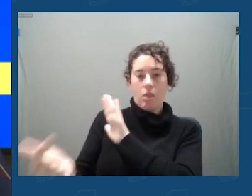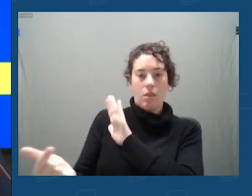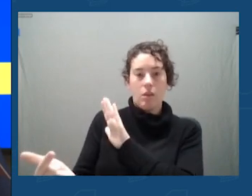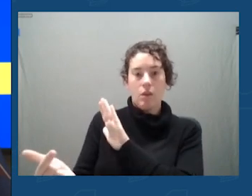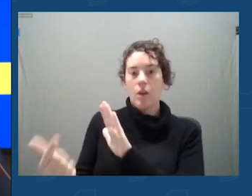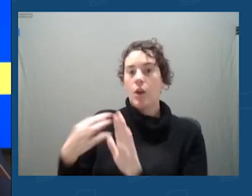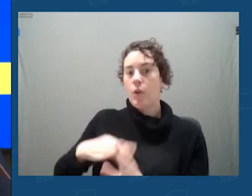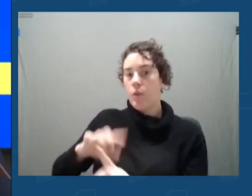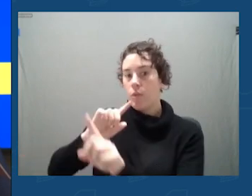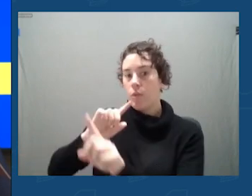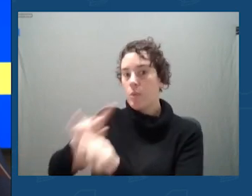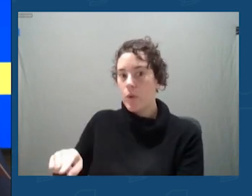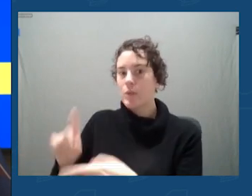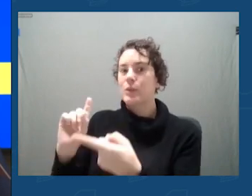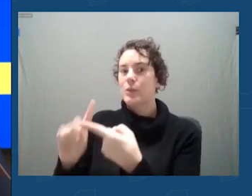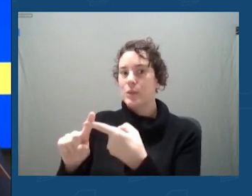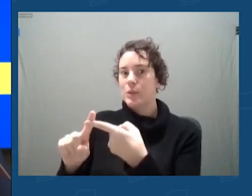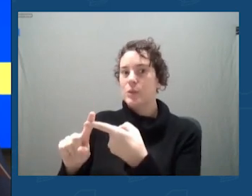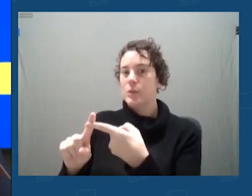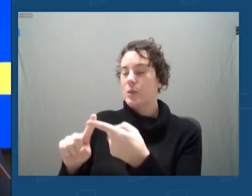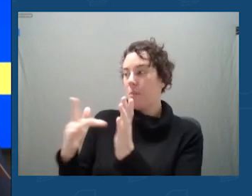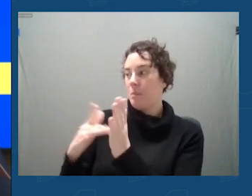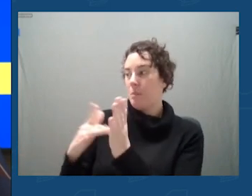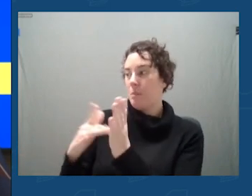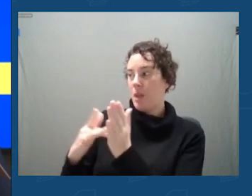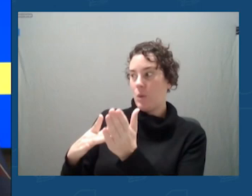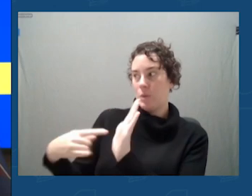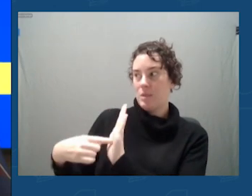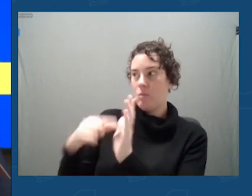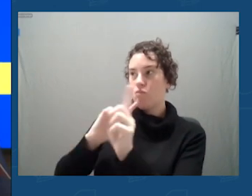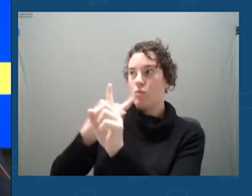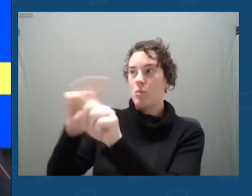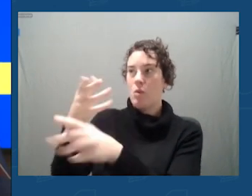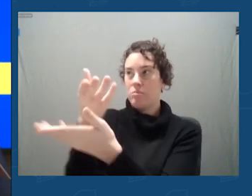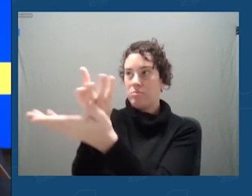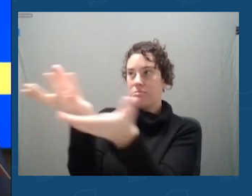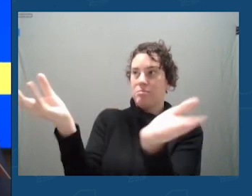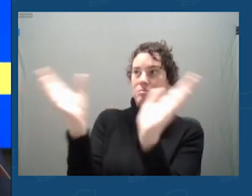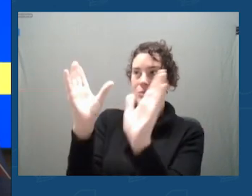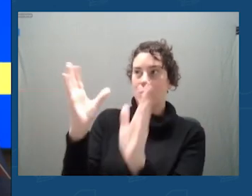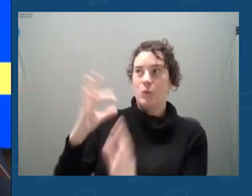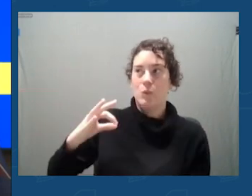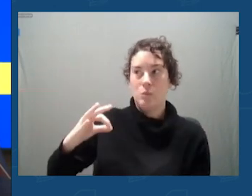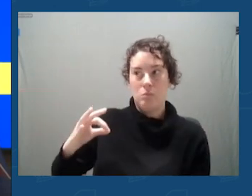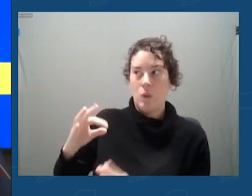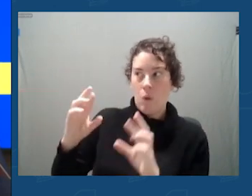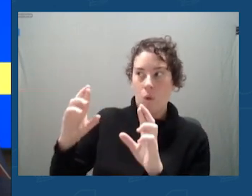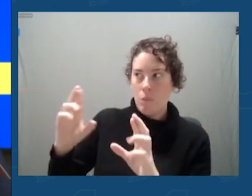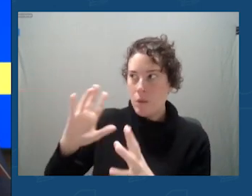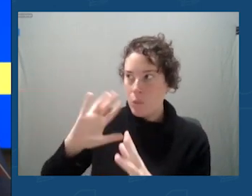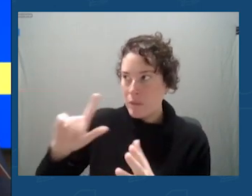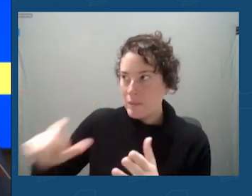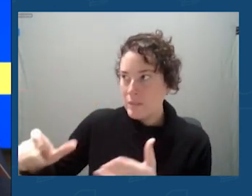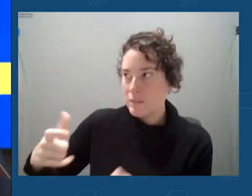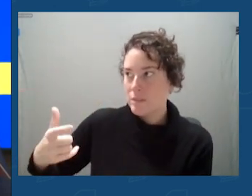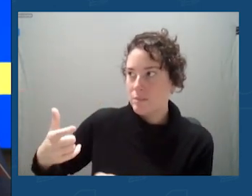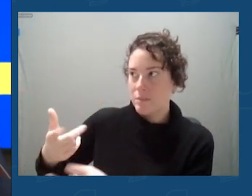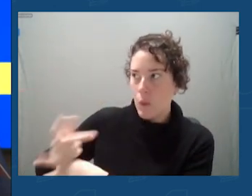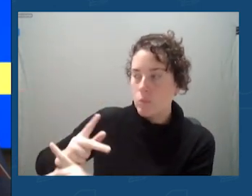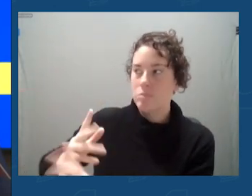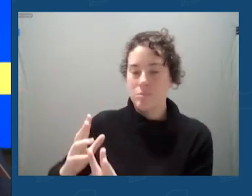bureaus from reporting medical debt out to would-be creditors. Before I yield the